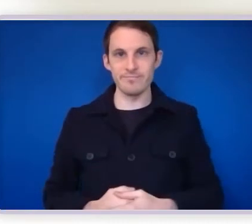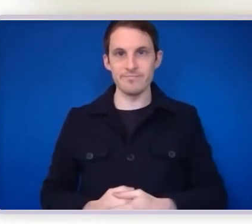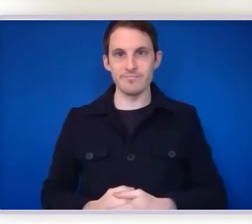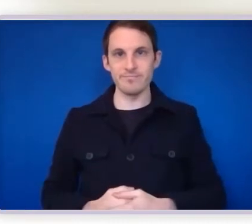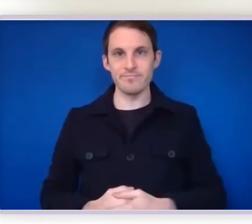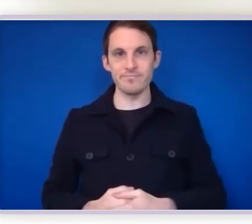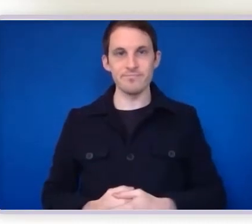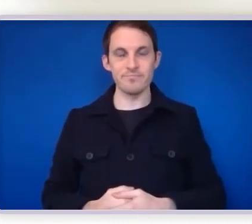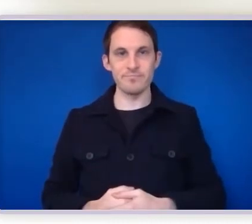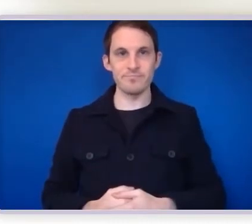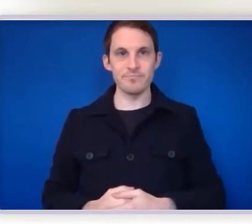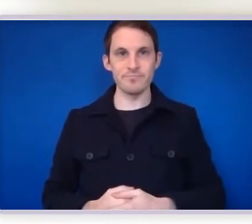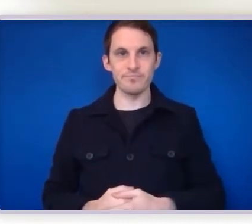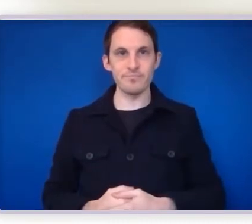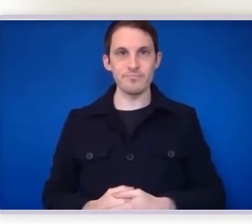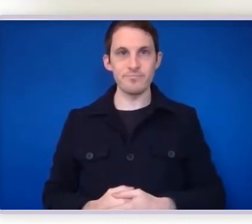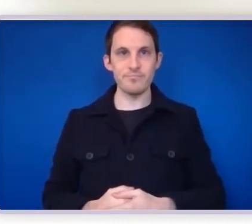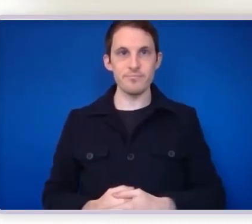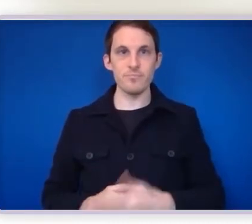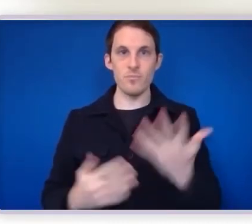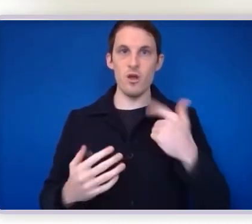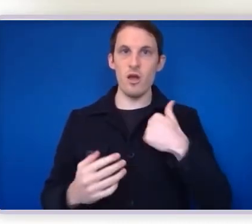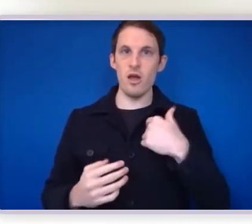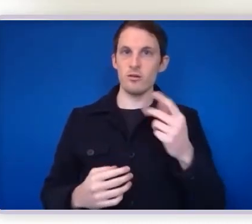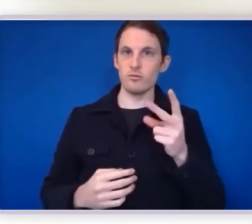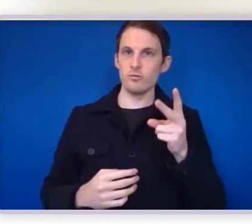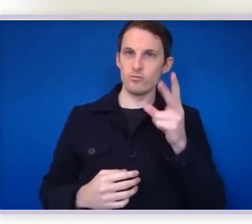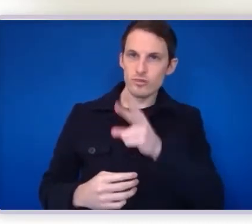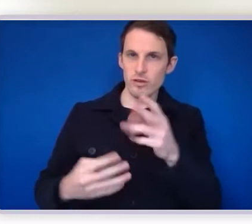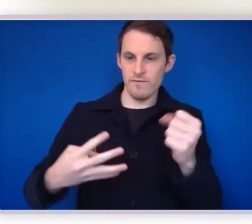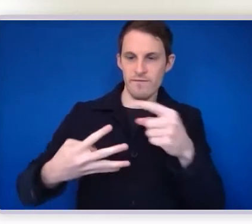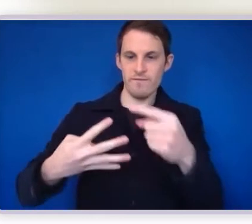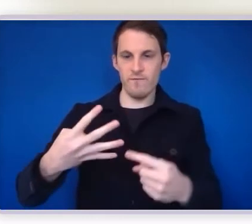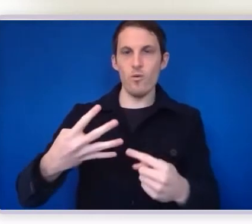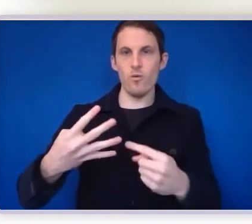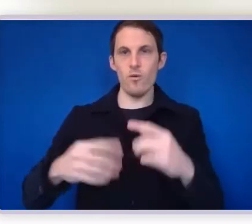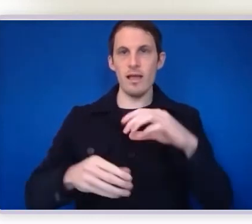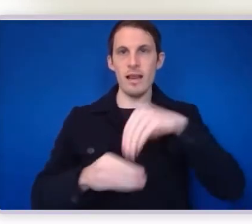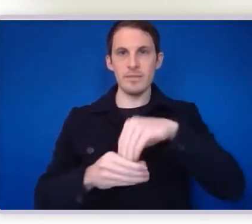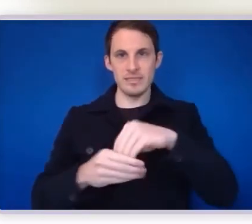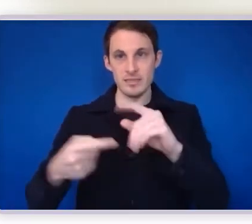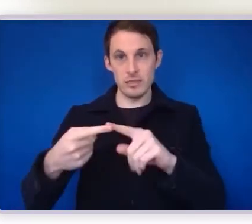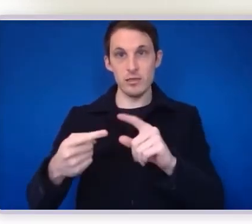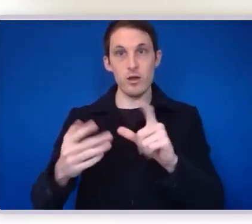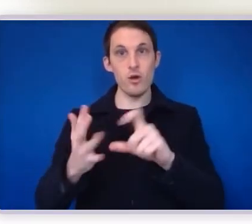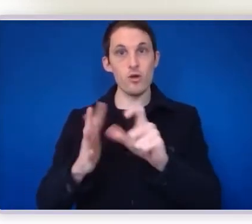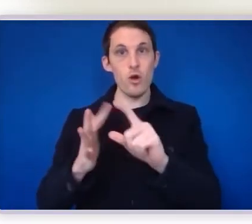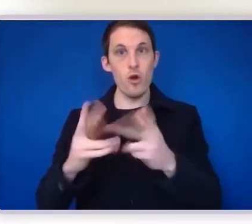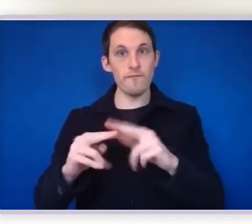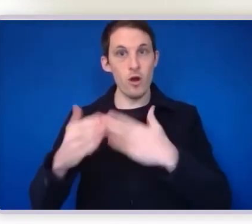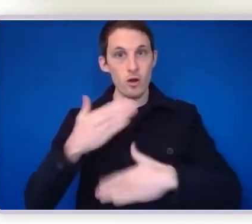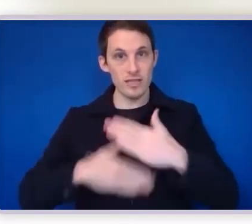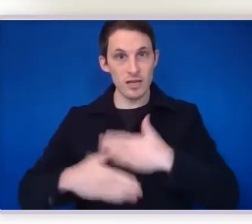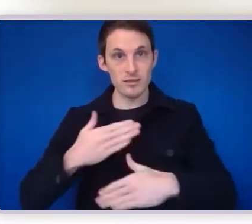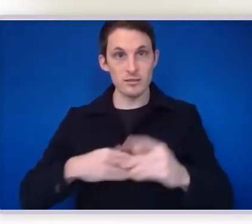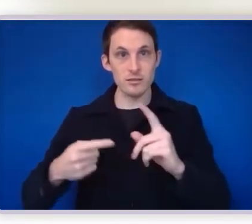So just to reiterate, there are 4 key elements. There's the Code of Conduct. There's notifications. I think we might be on a new slide.